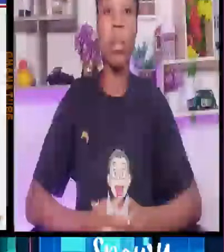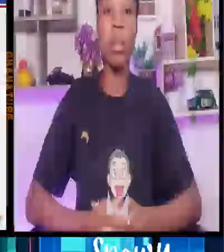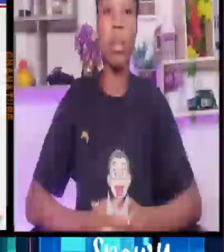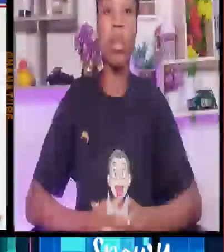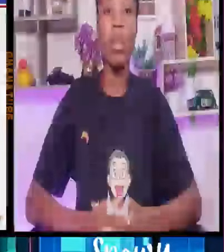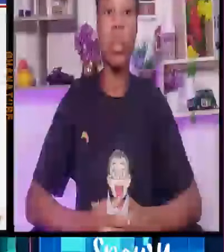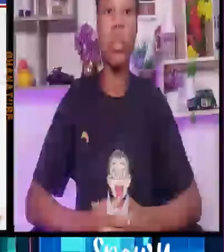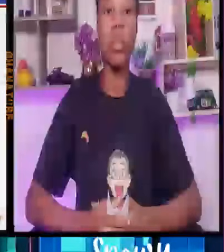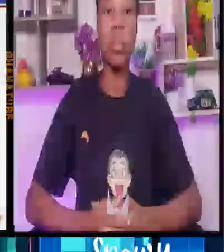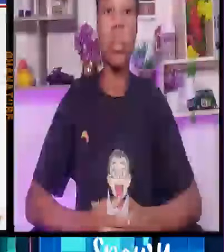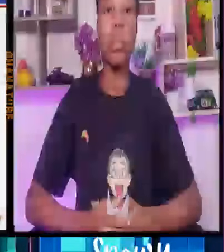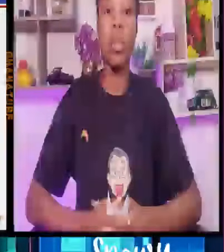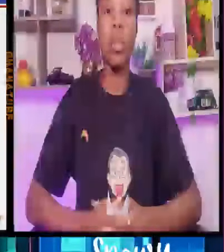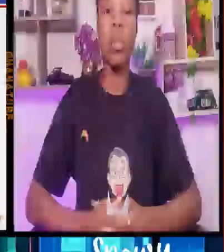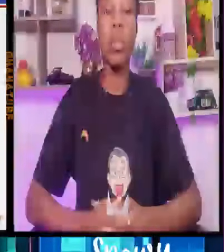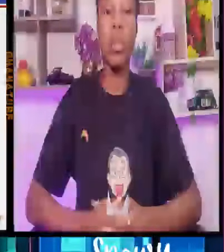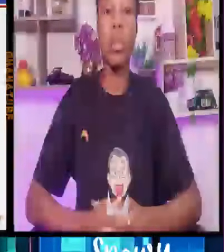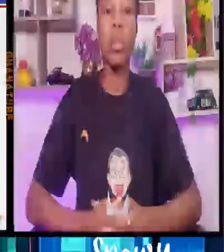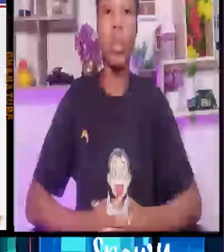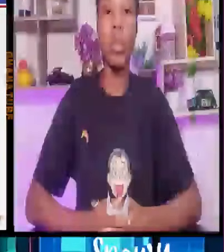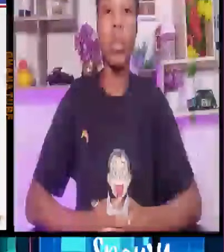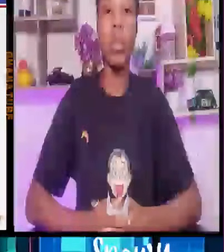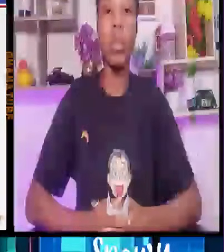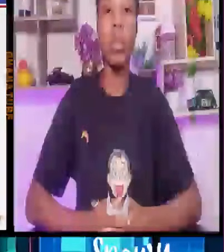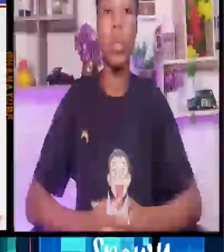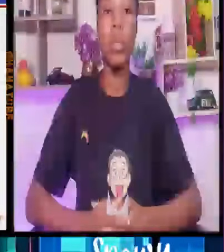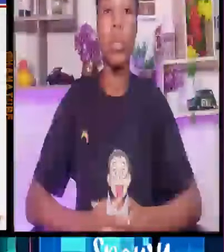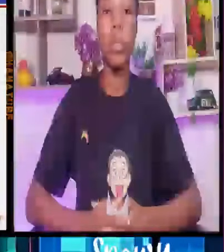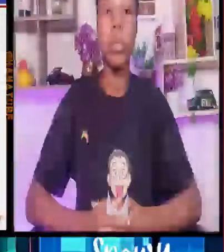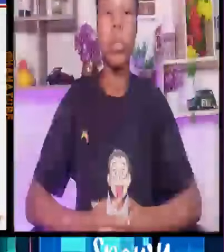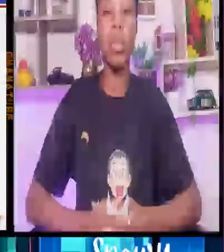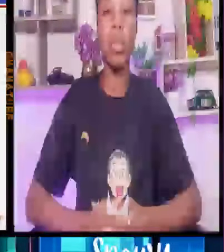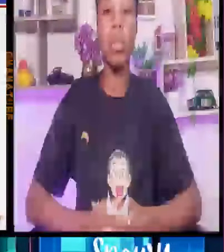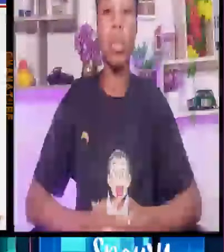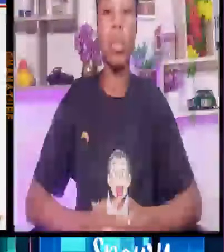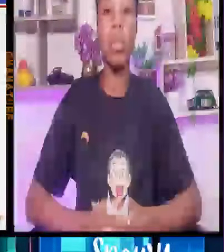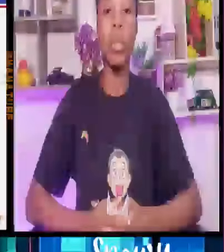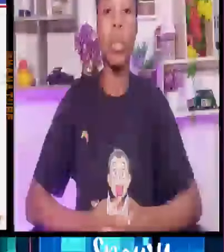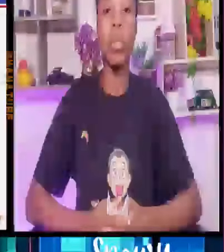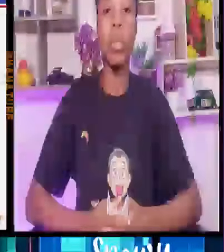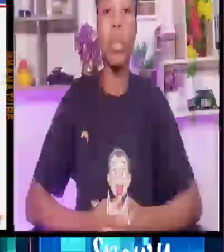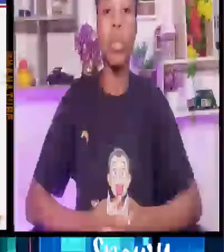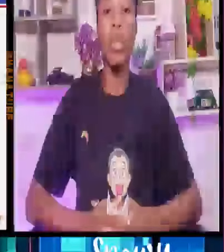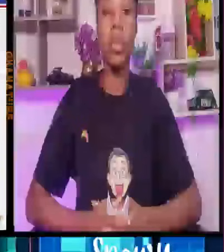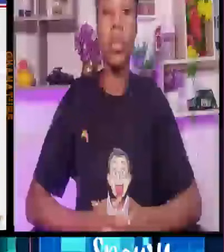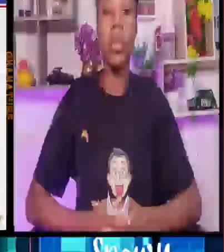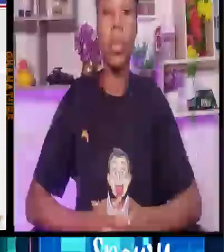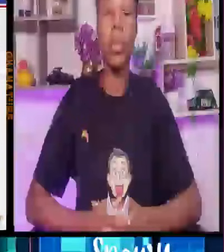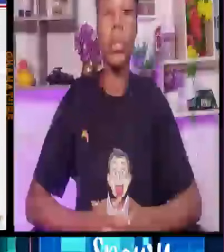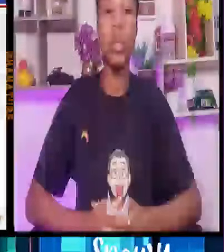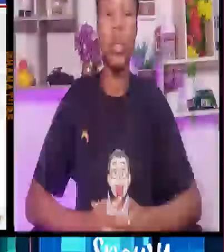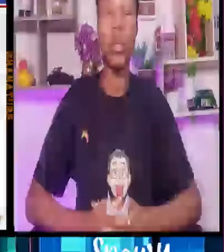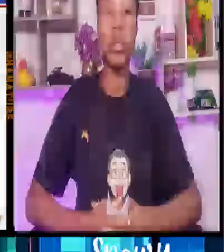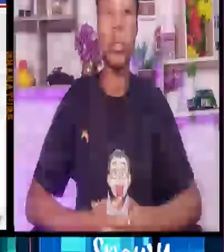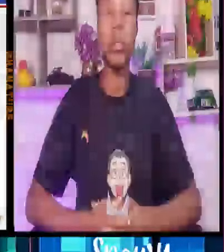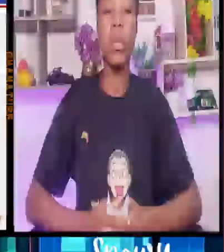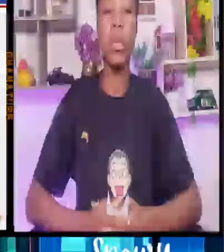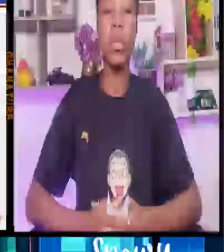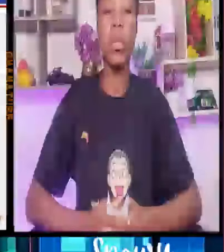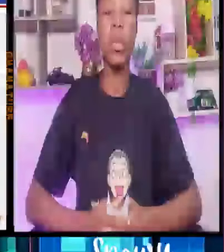expectation of the party. Now, in 1996, J.A. Kufuor was presented, and in 1998, he won